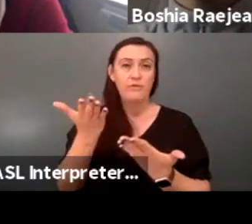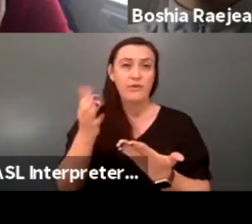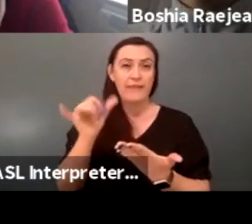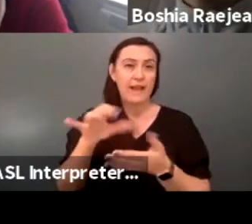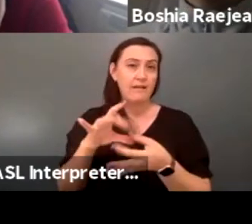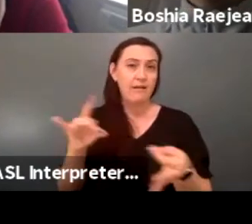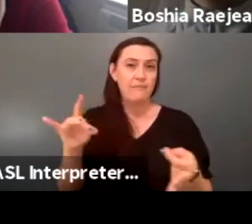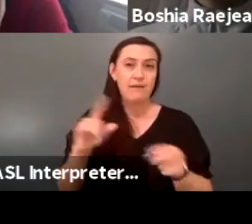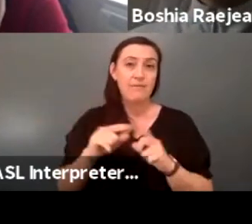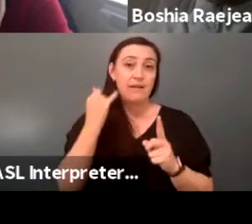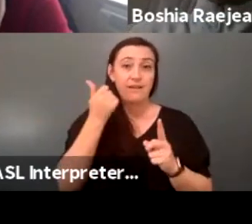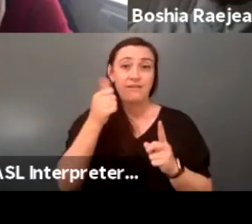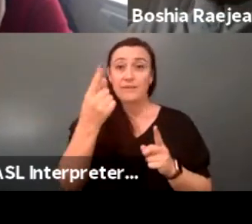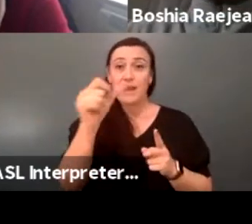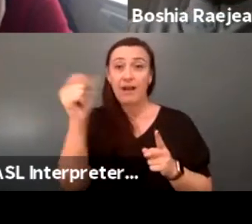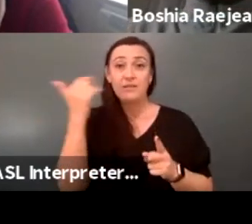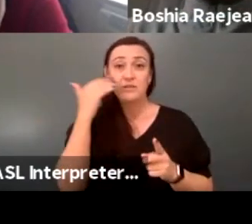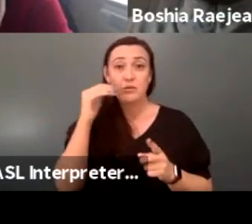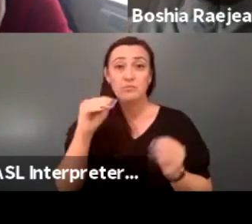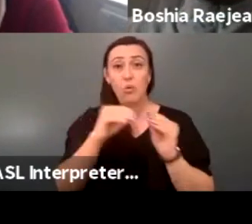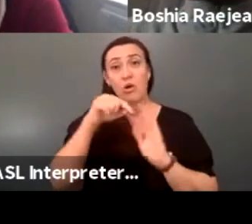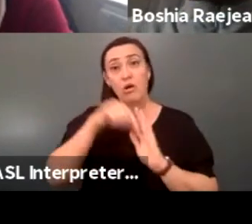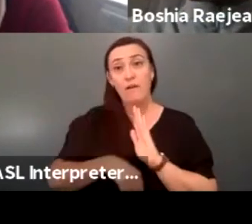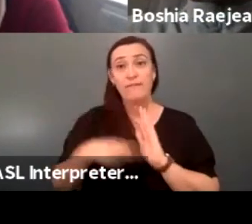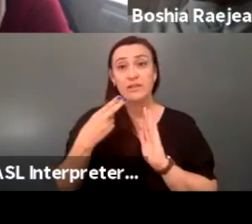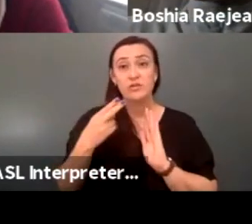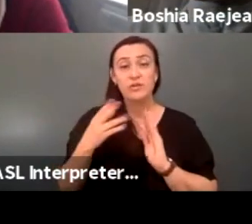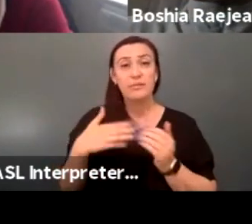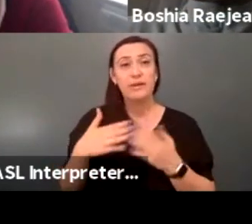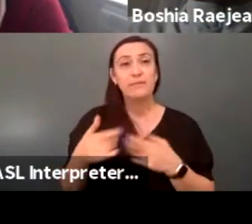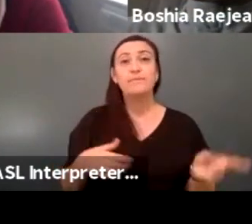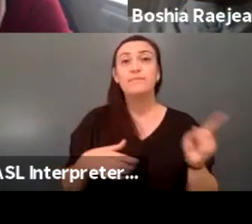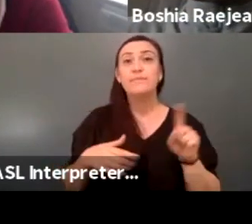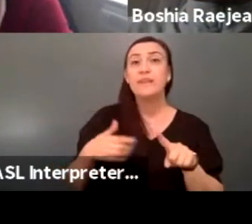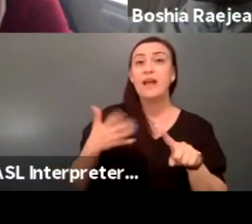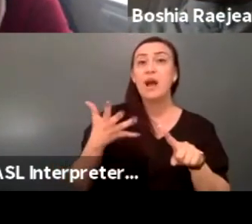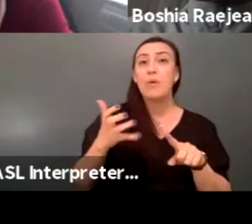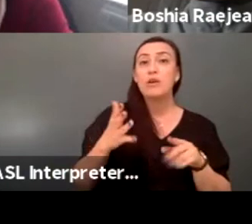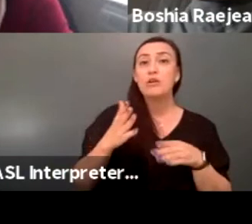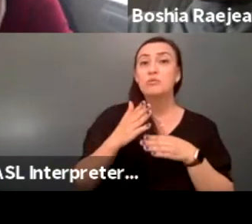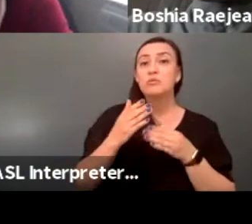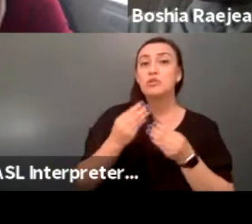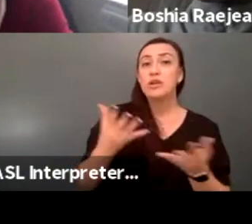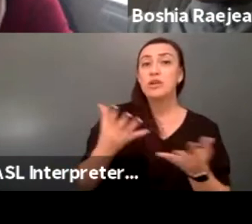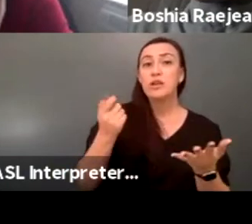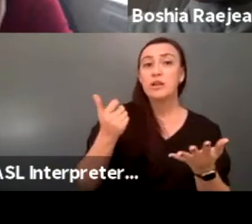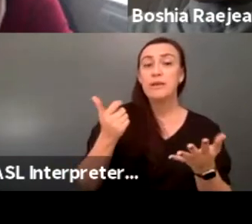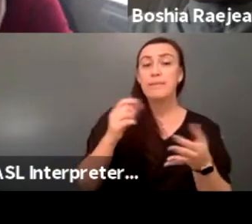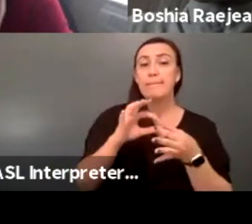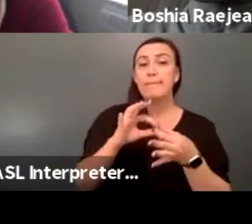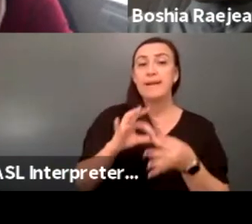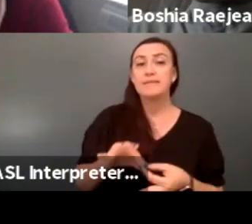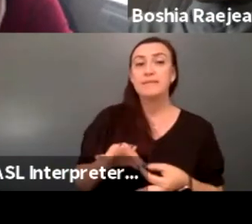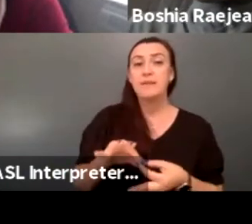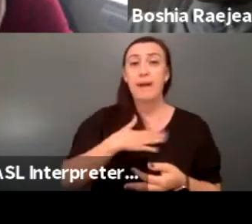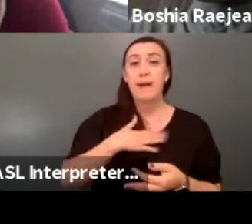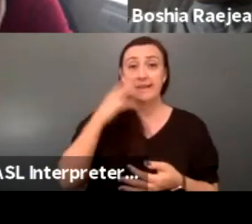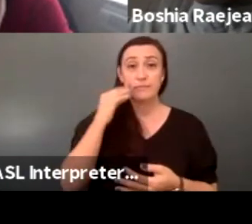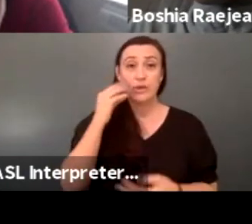let us know. Well, I wanted to share a little bit too, based on my